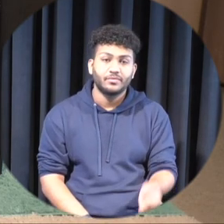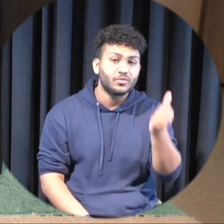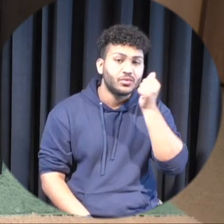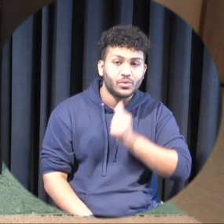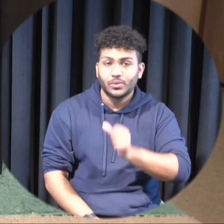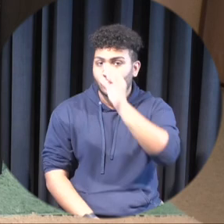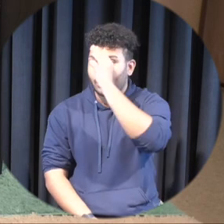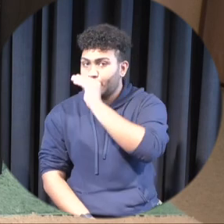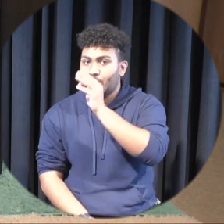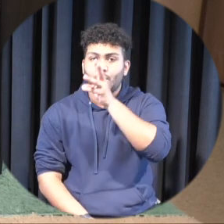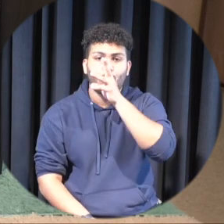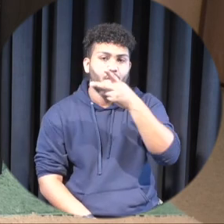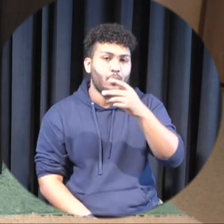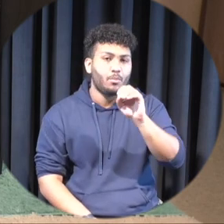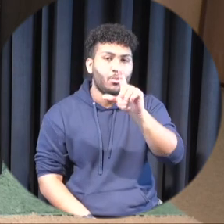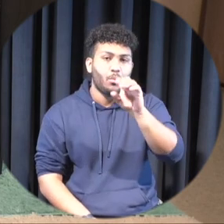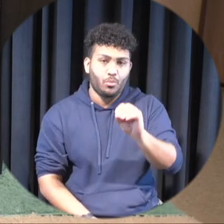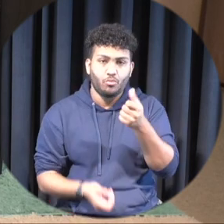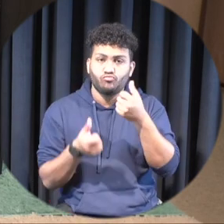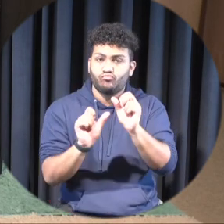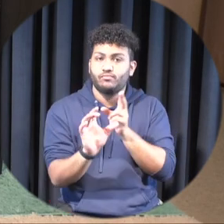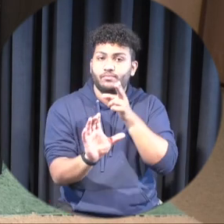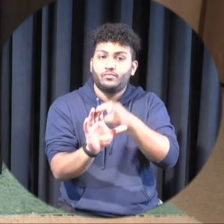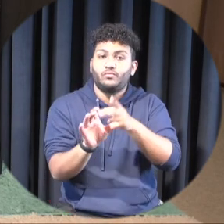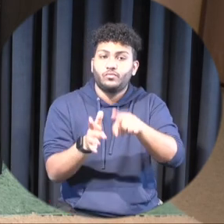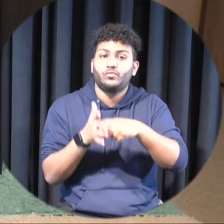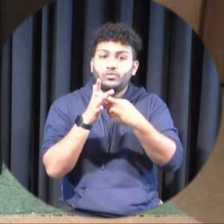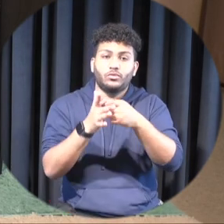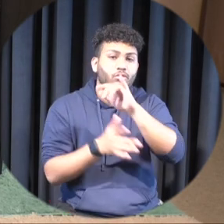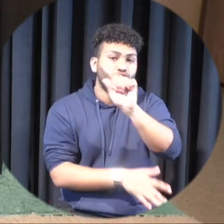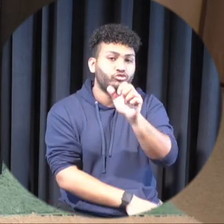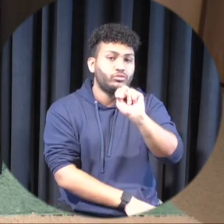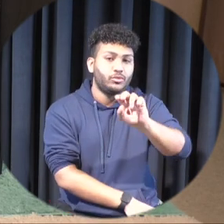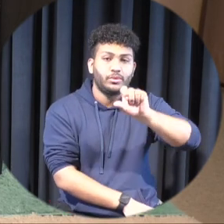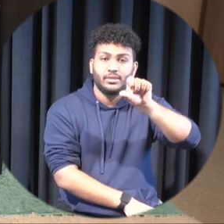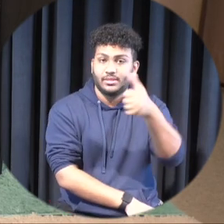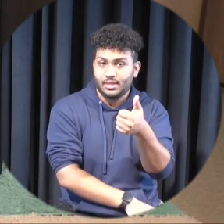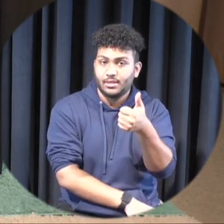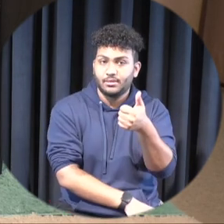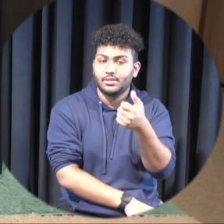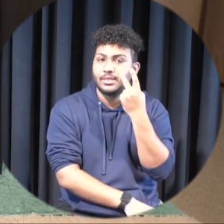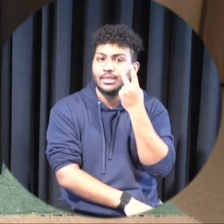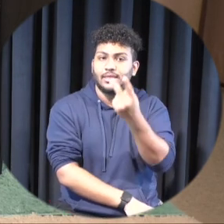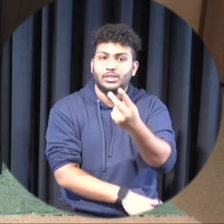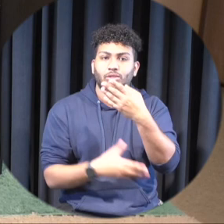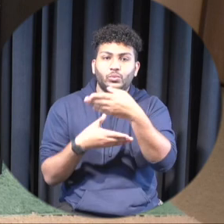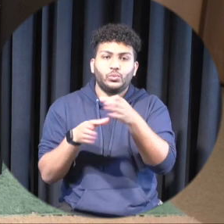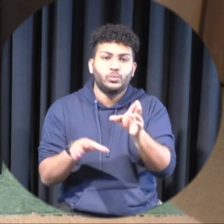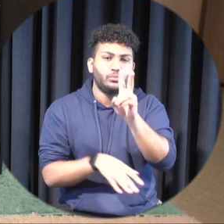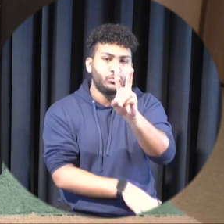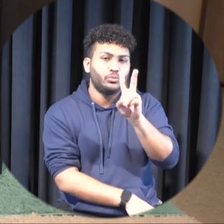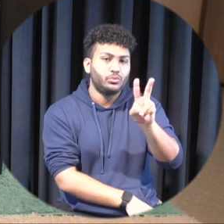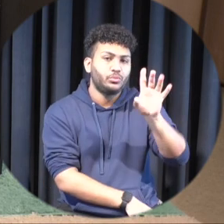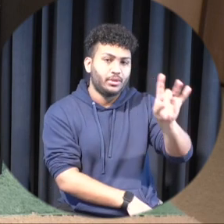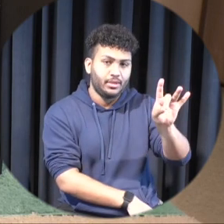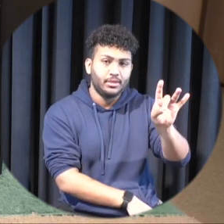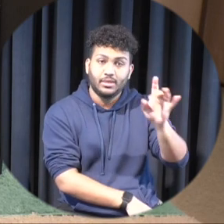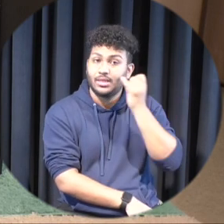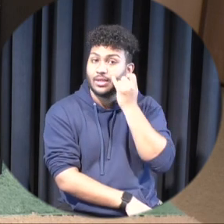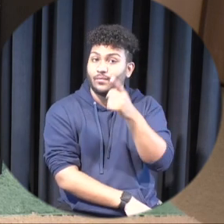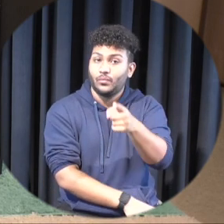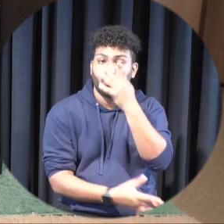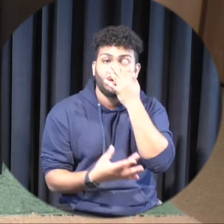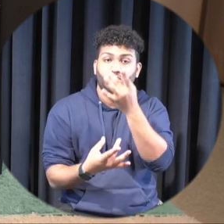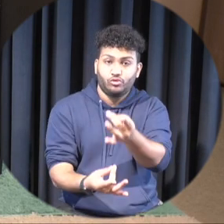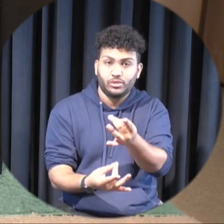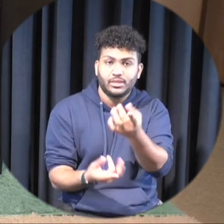Girls and boys water polo tryouts start January 10th. See Coach Martink in room 228 if